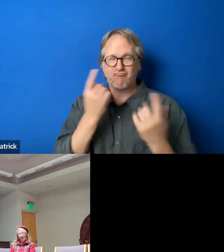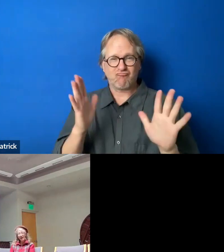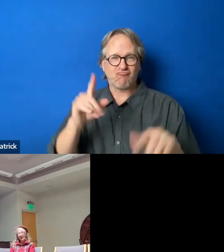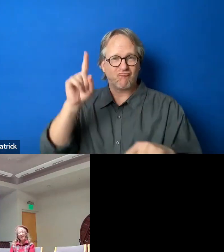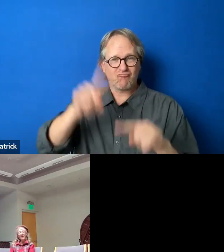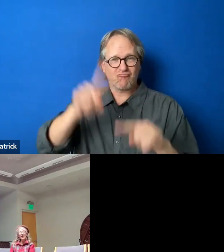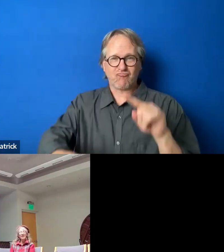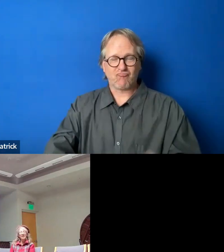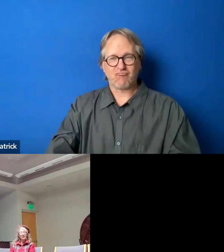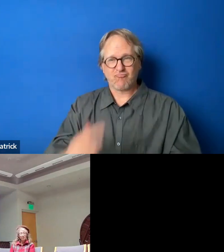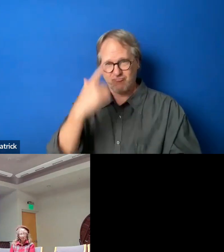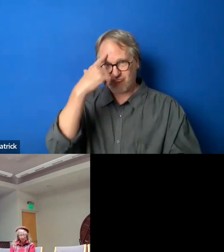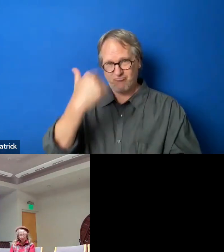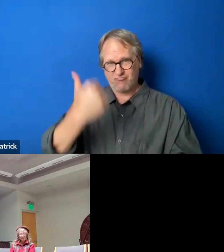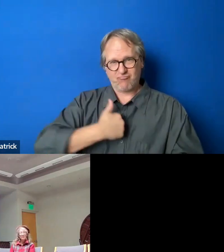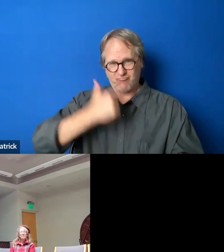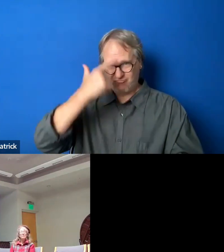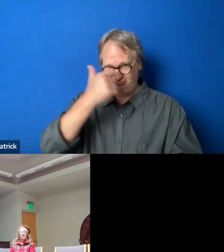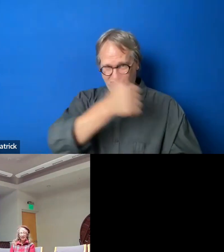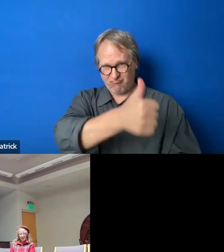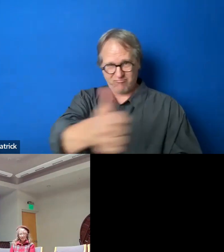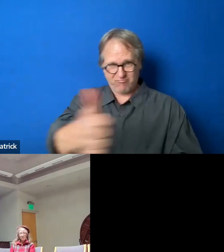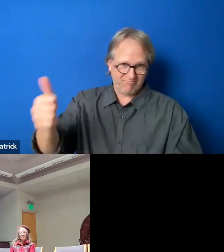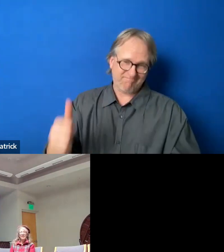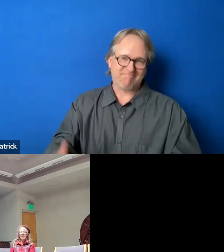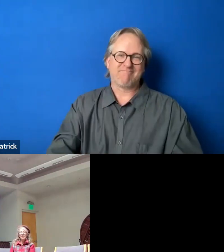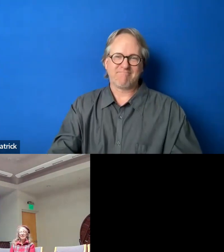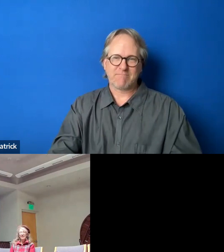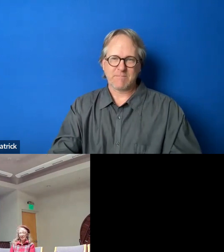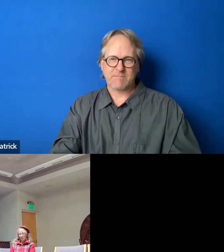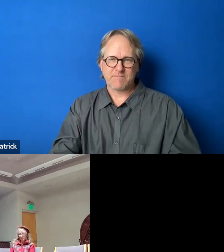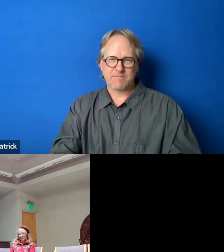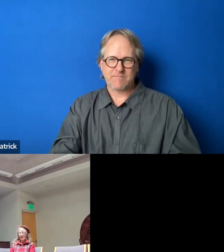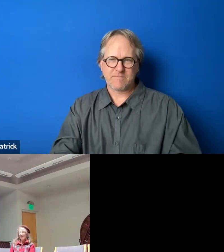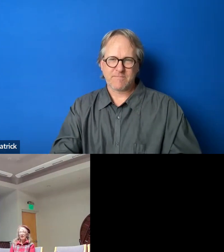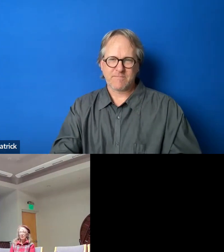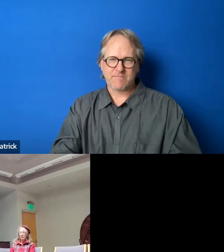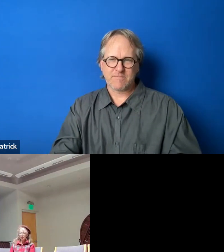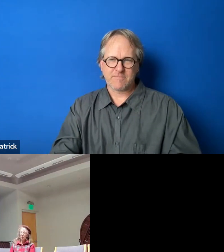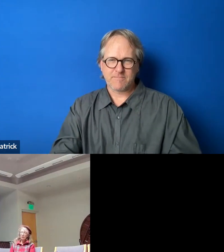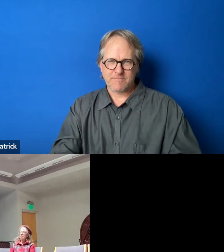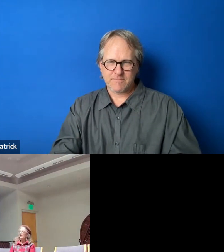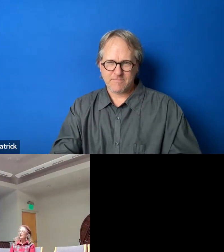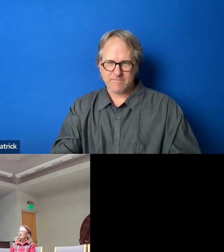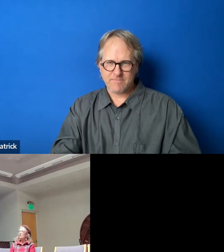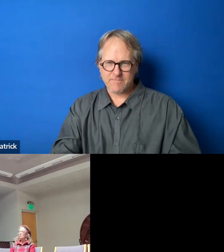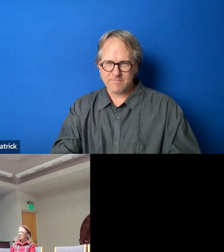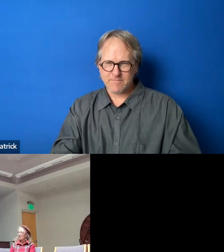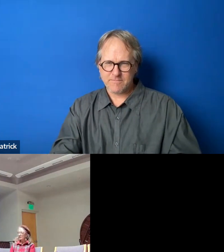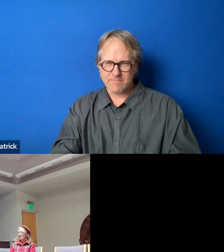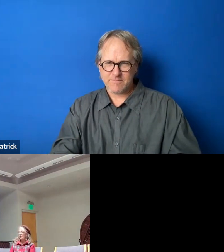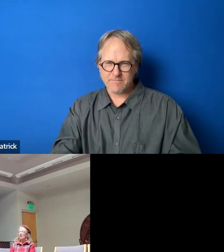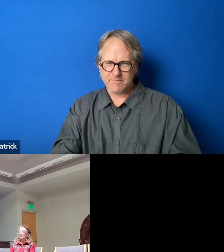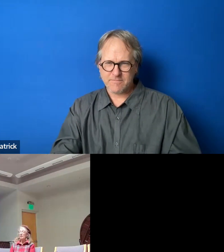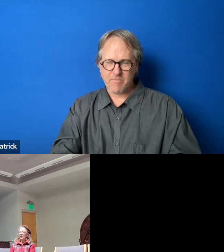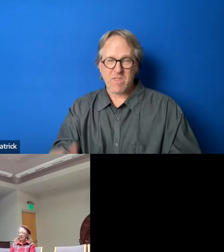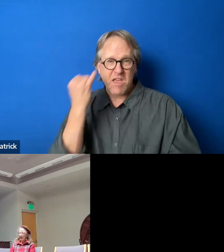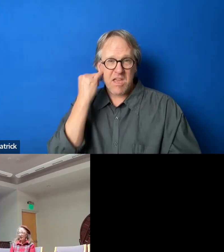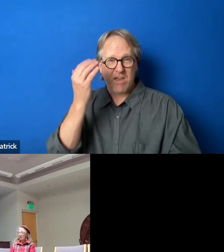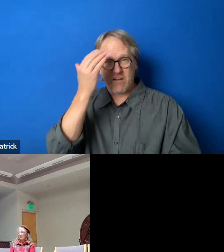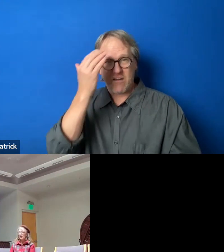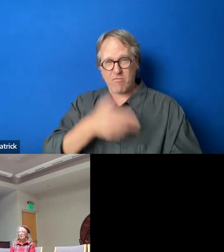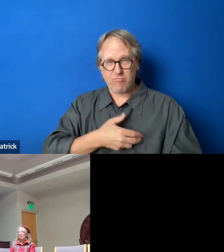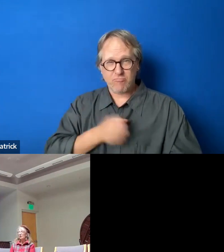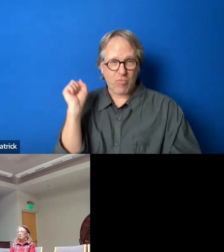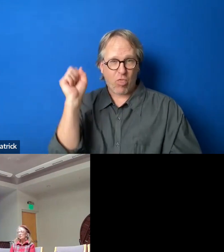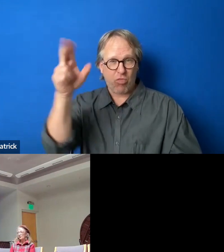sind frei. And should tyrants take me and throw me in prison, my